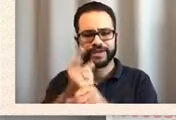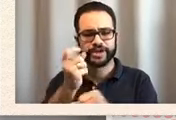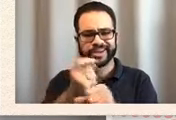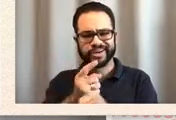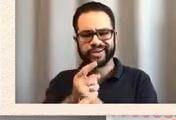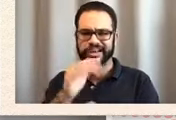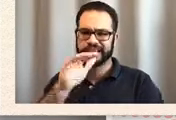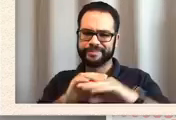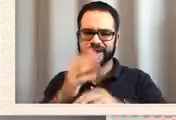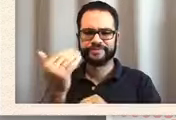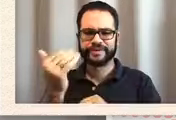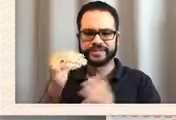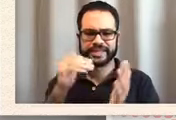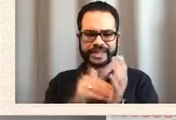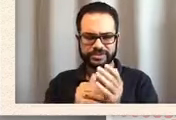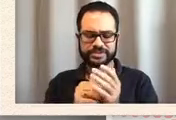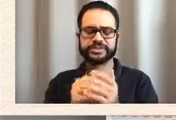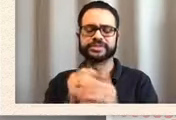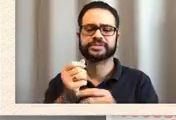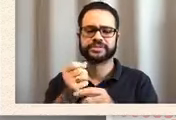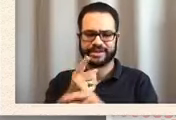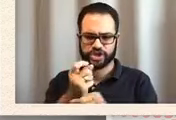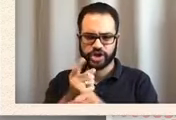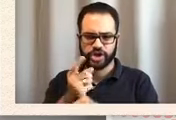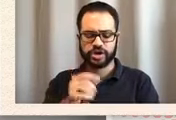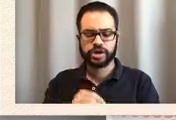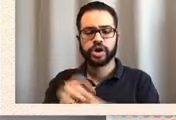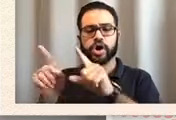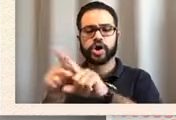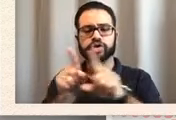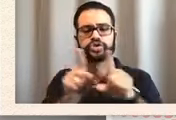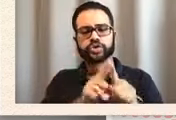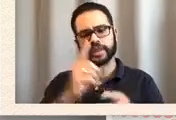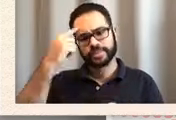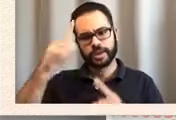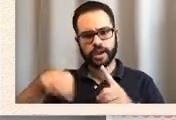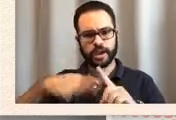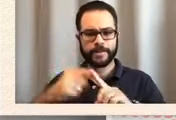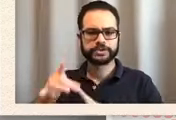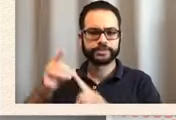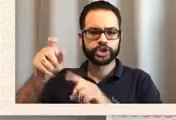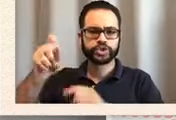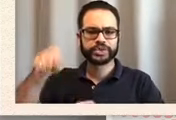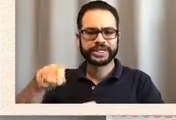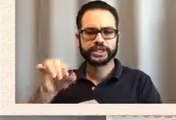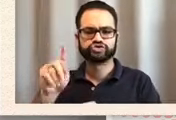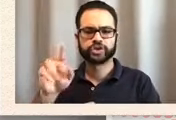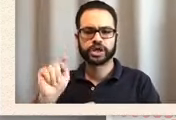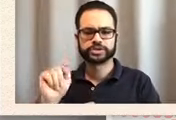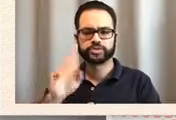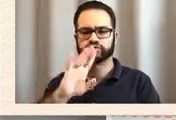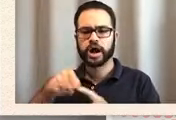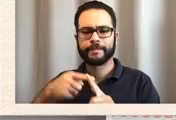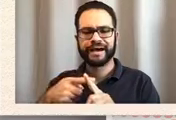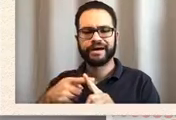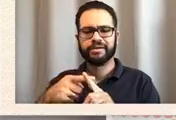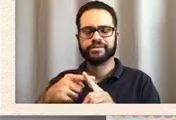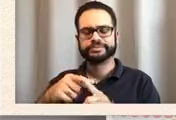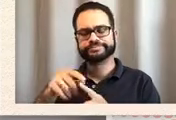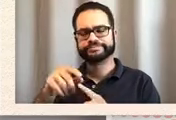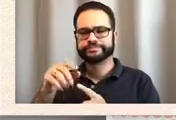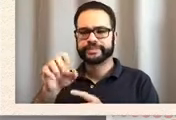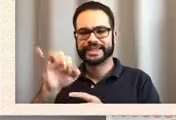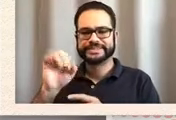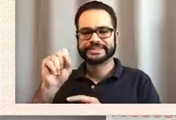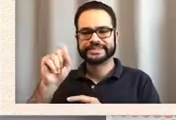per year. And then also, think about special needs trust when you think of estate planning is a lot more than just, I want to